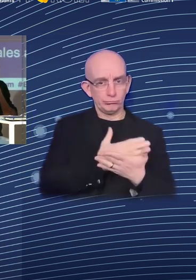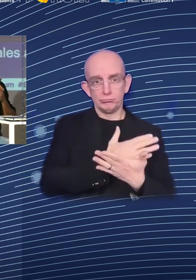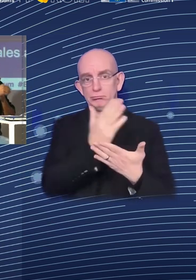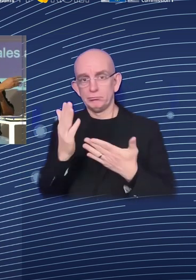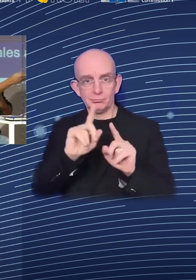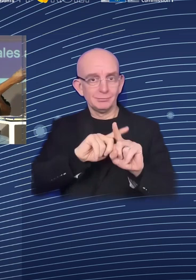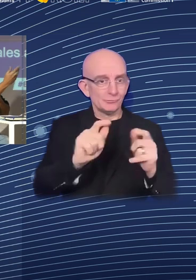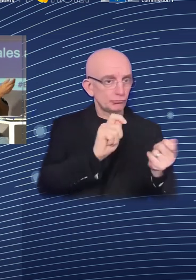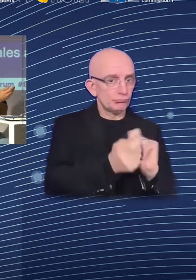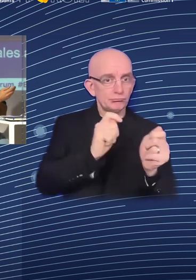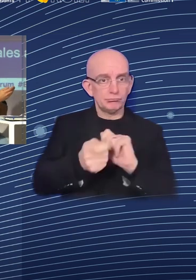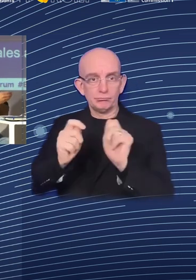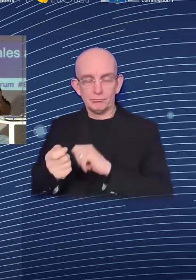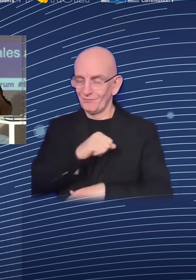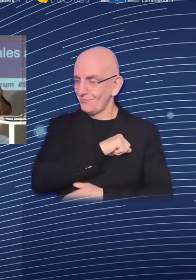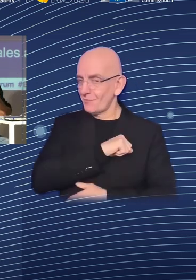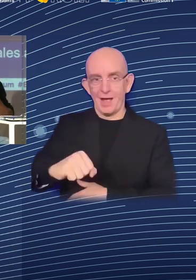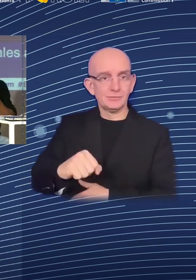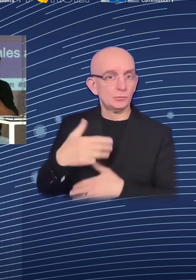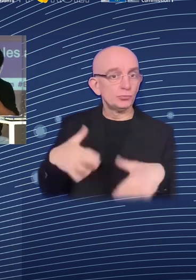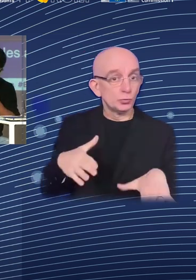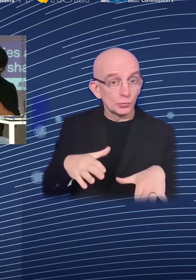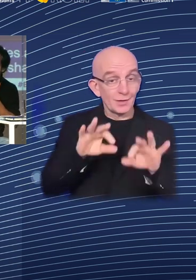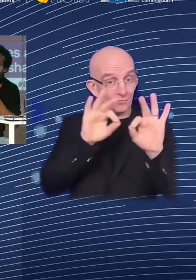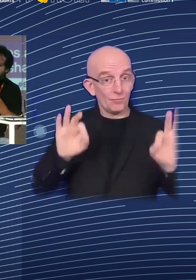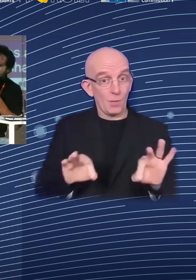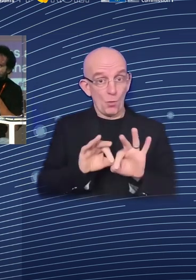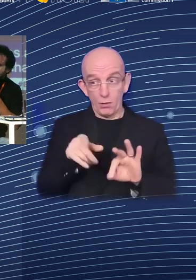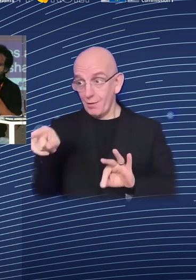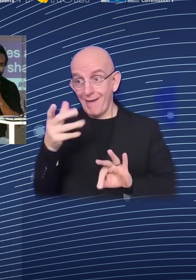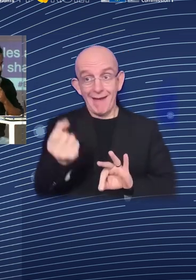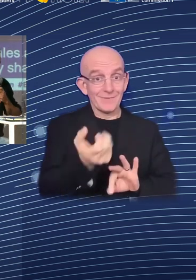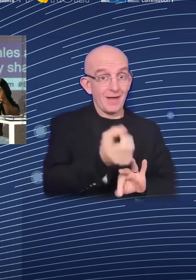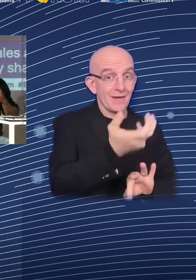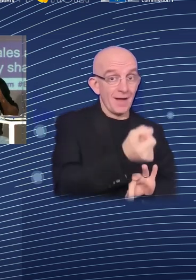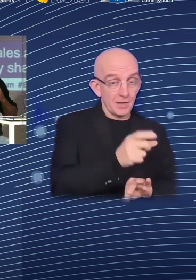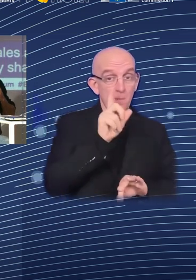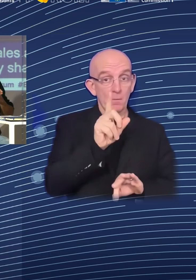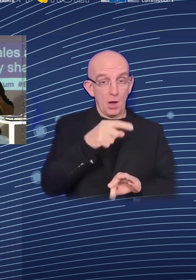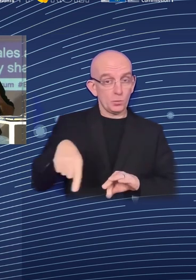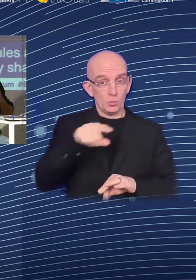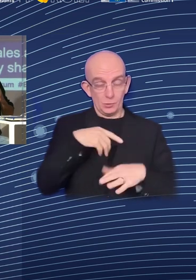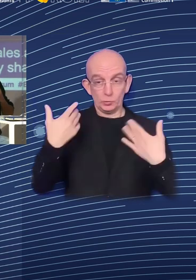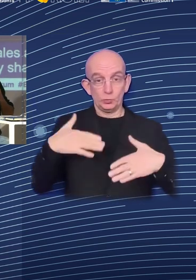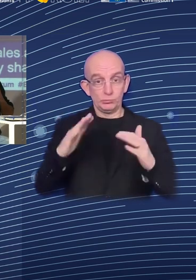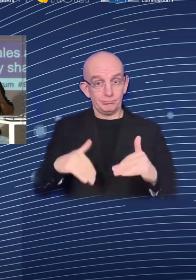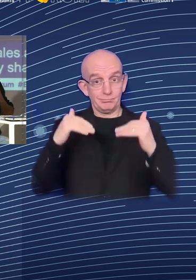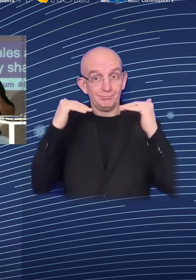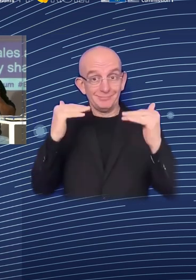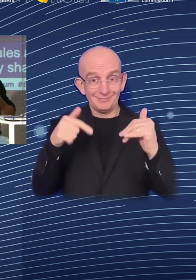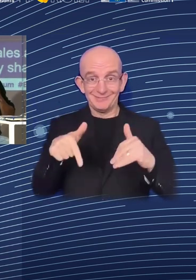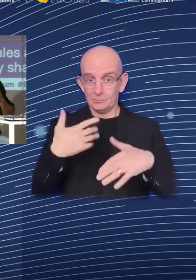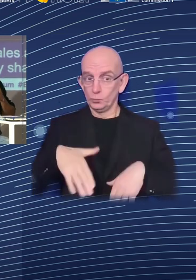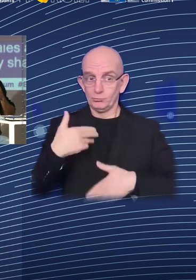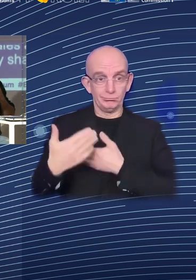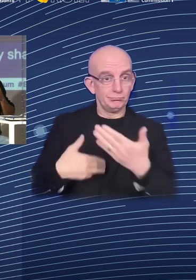it's evolving. On AI, for instance, as the commissioner told us before, it's not a new thing, okay, but